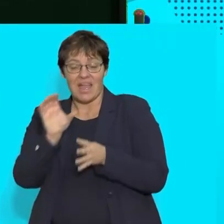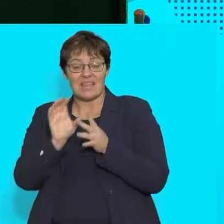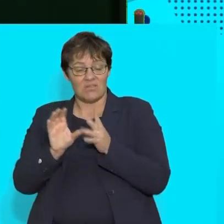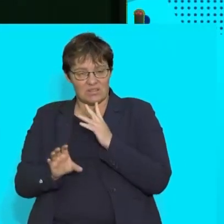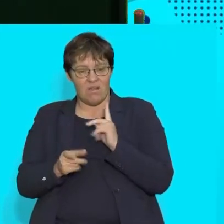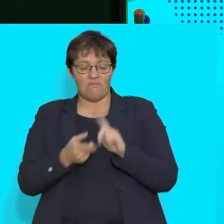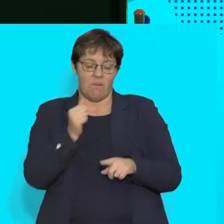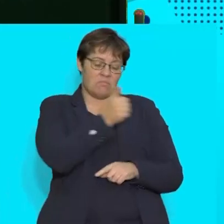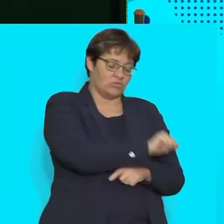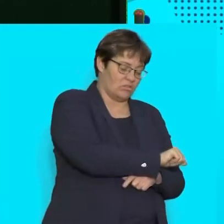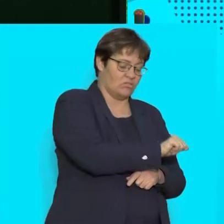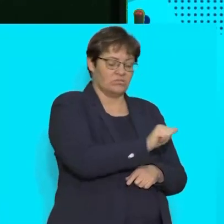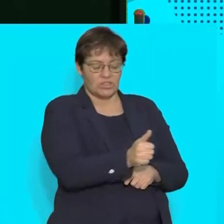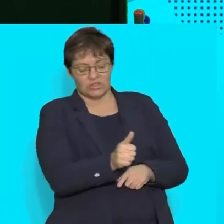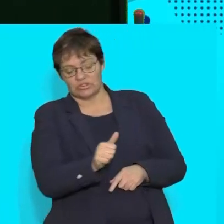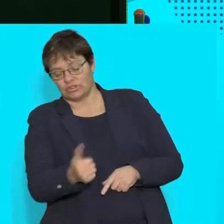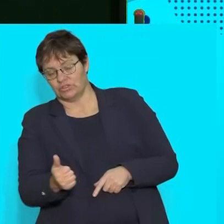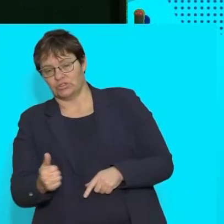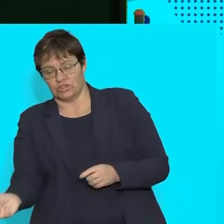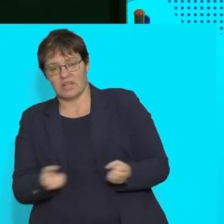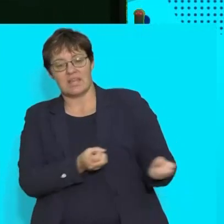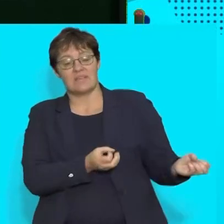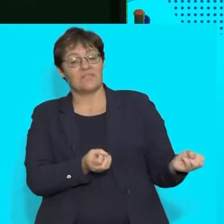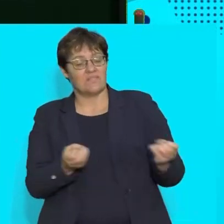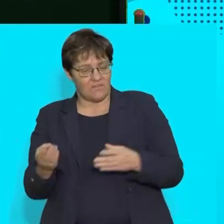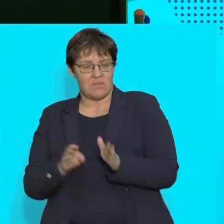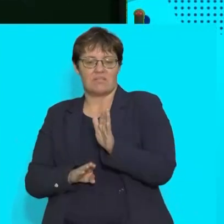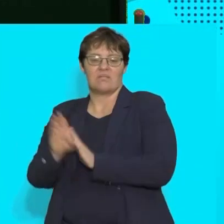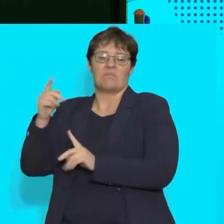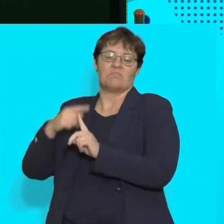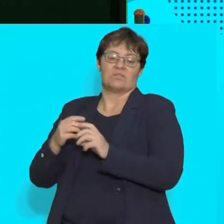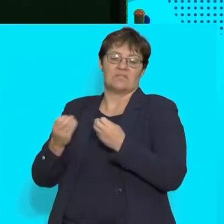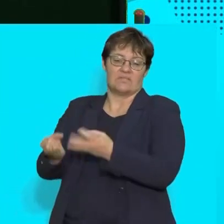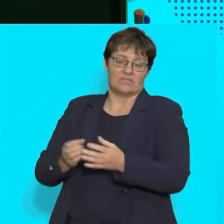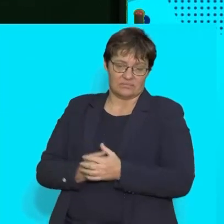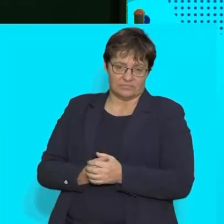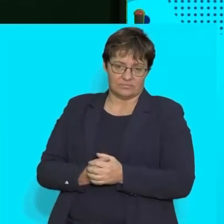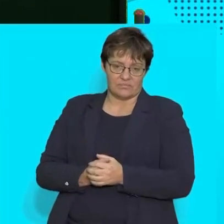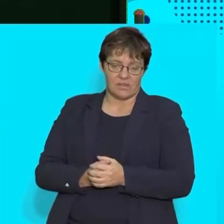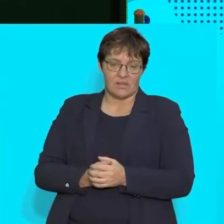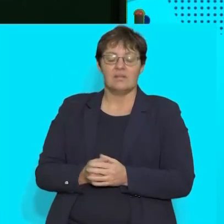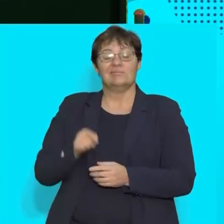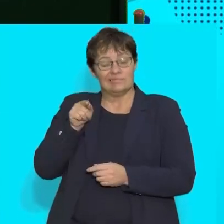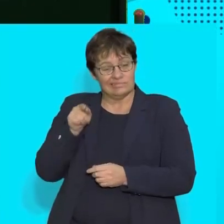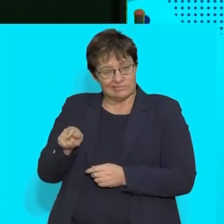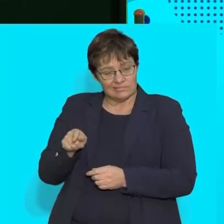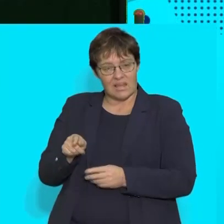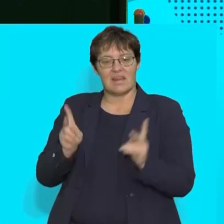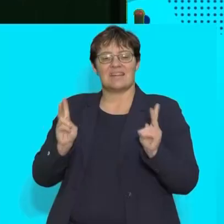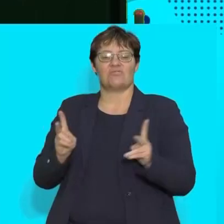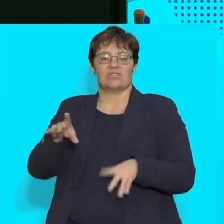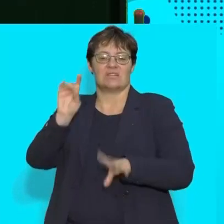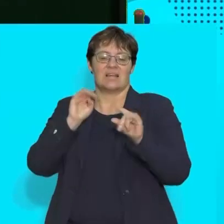characteristics from one generation to the next that have given them an advantage. And that is essentially what underpins natural